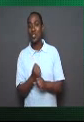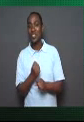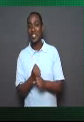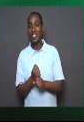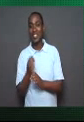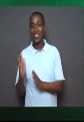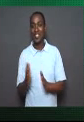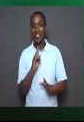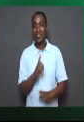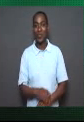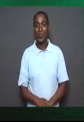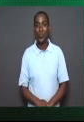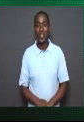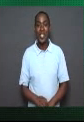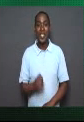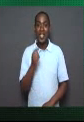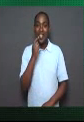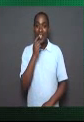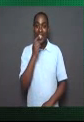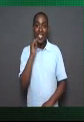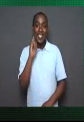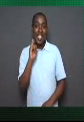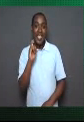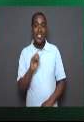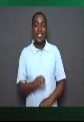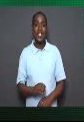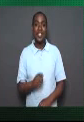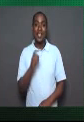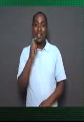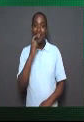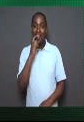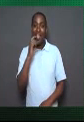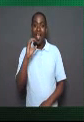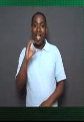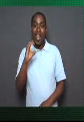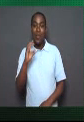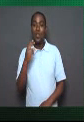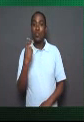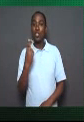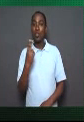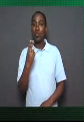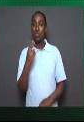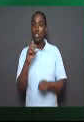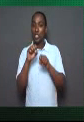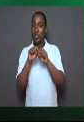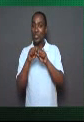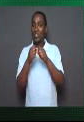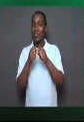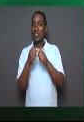The incisors and canines are used for biting and